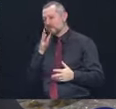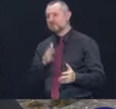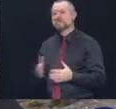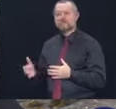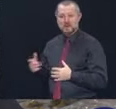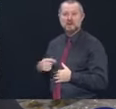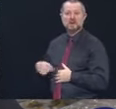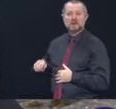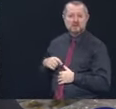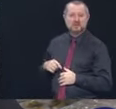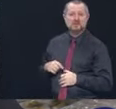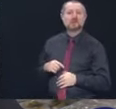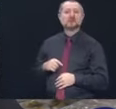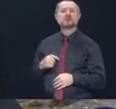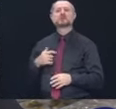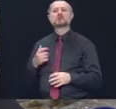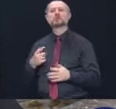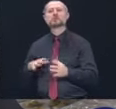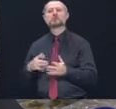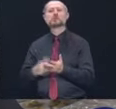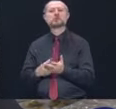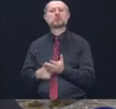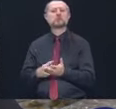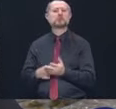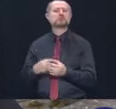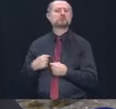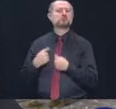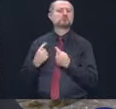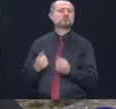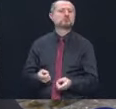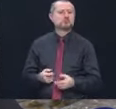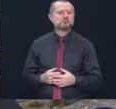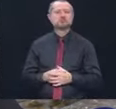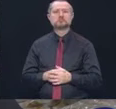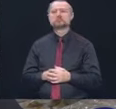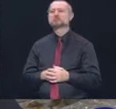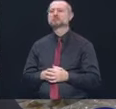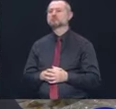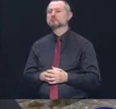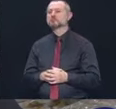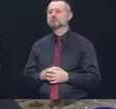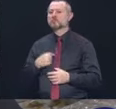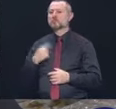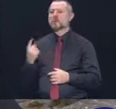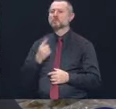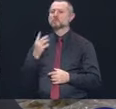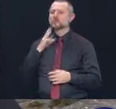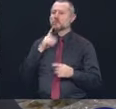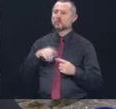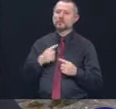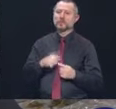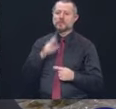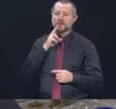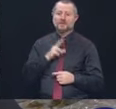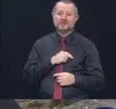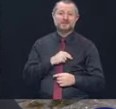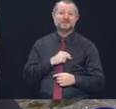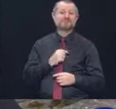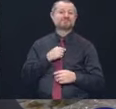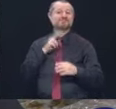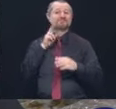that we had been talking about, as I said to you before. I had always been talking about Thanksgiving as the day that we were going to be together.